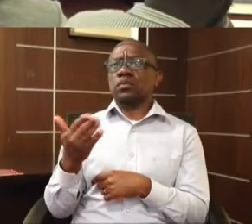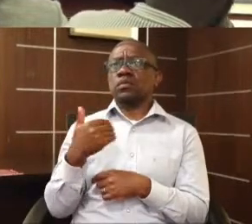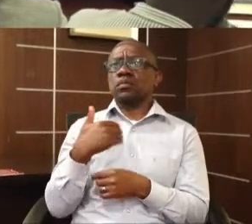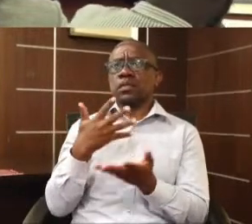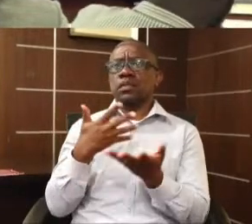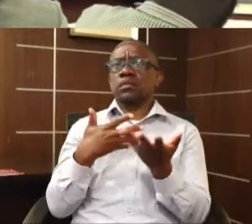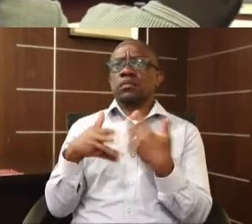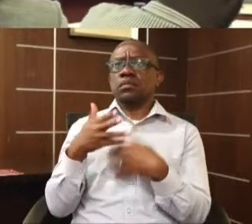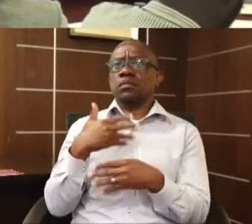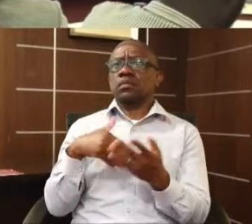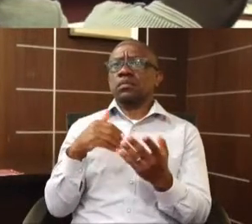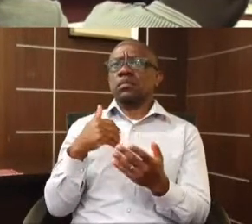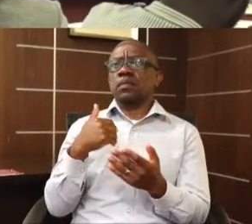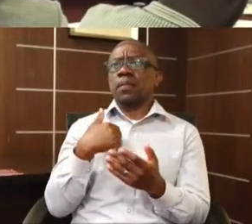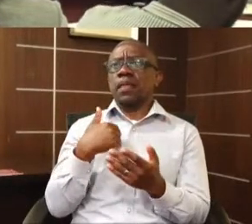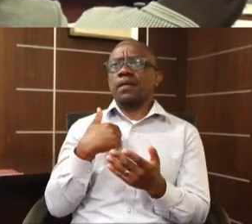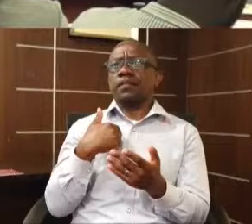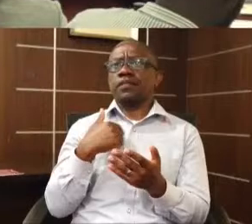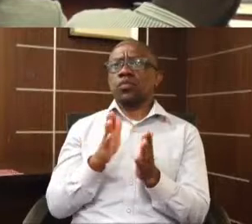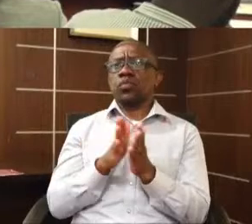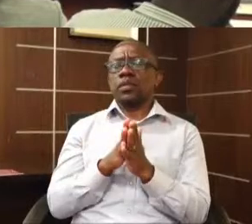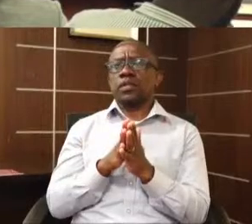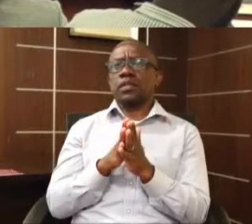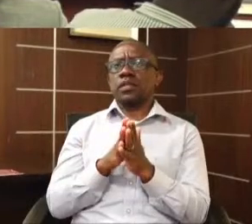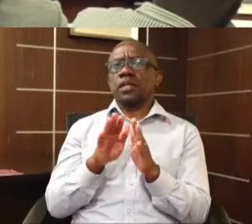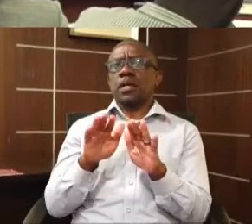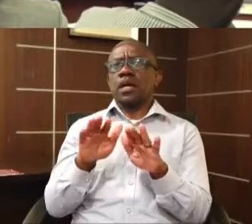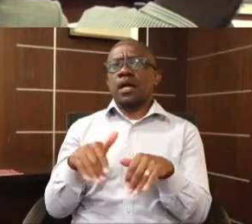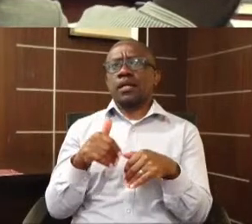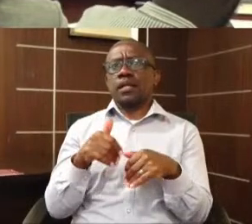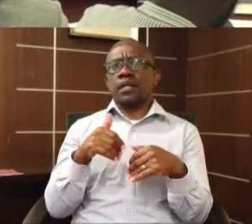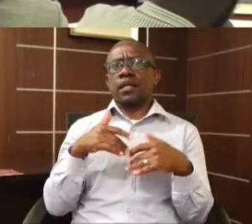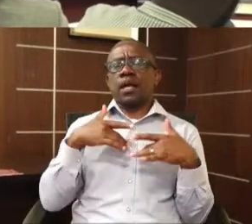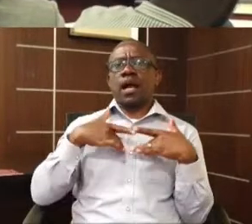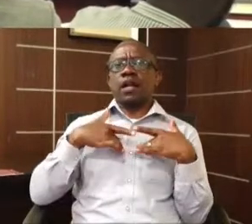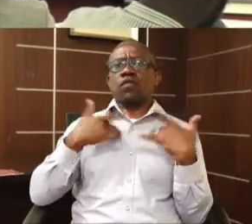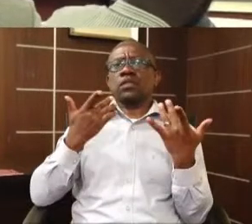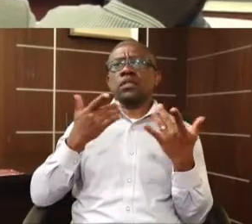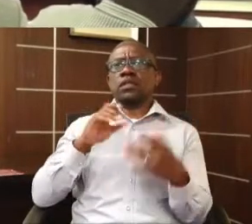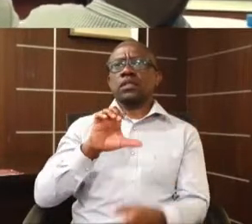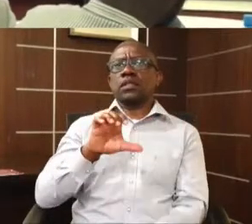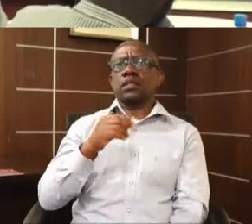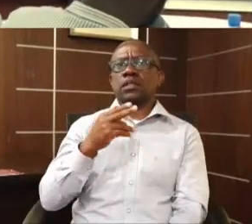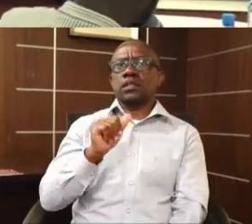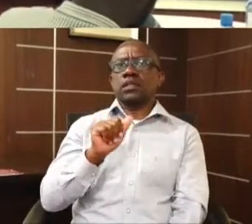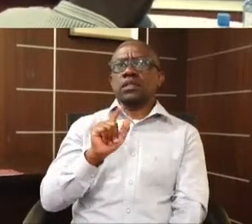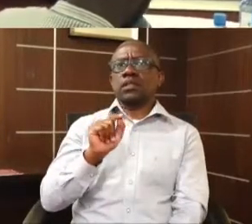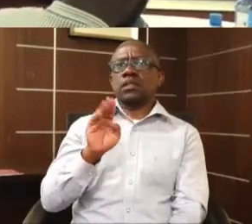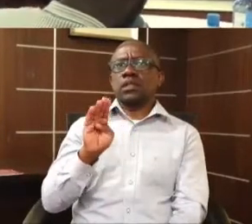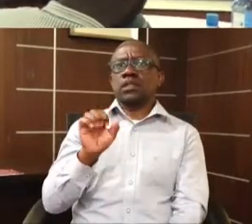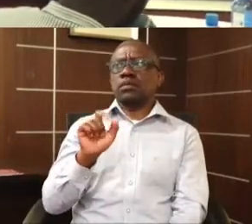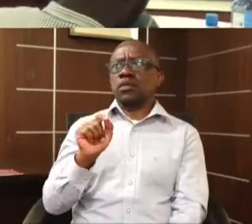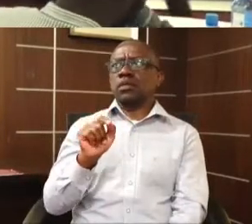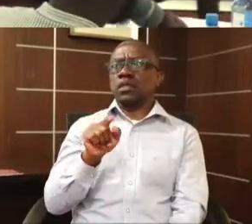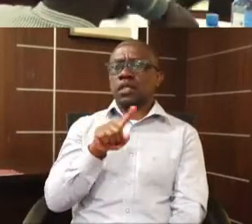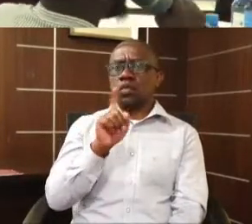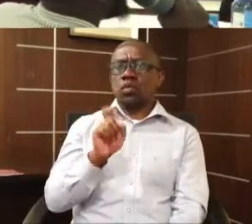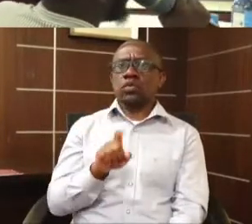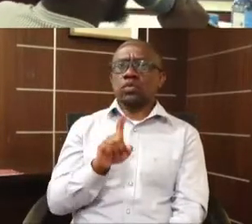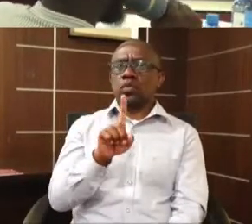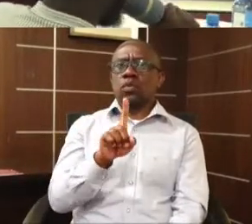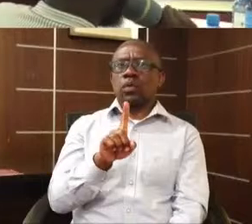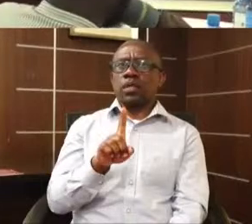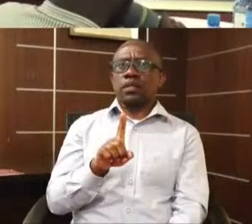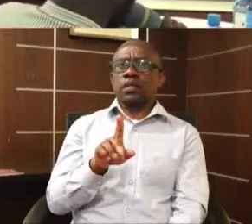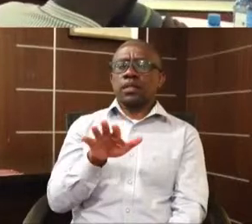with the Agri Advisory WhatsApp chatbot. And the question revolves around